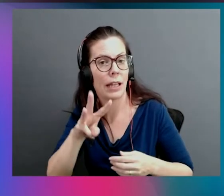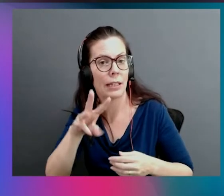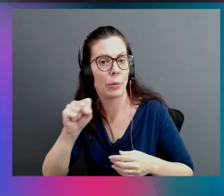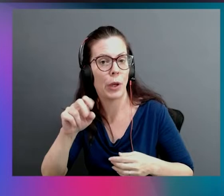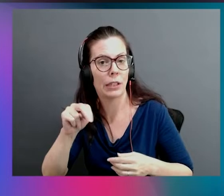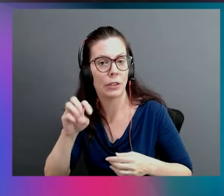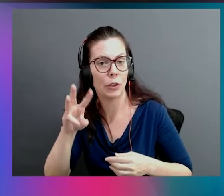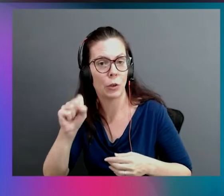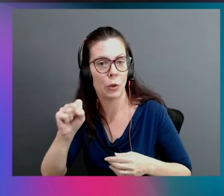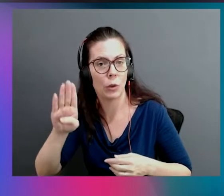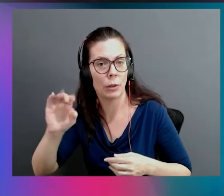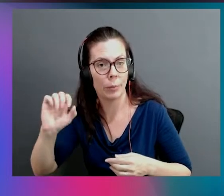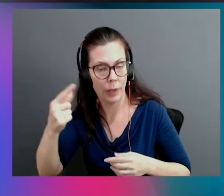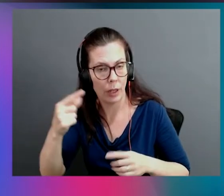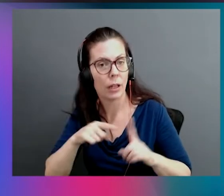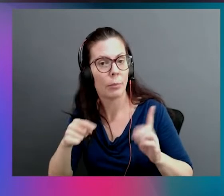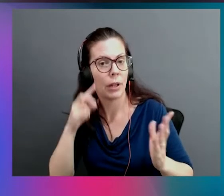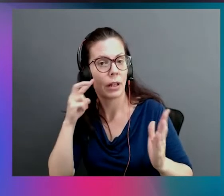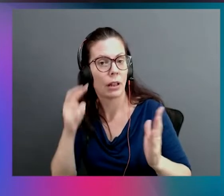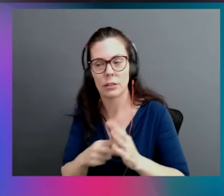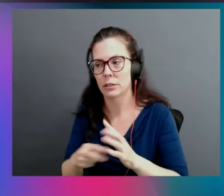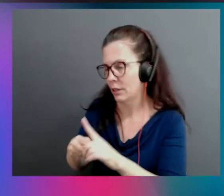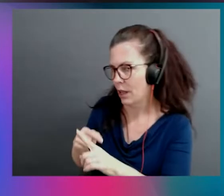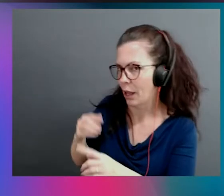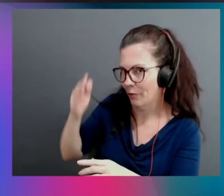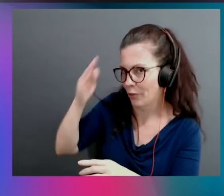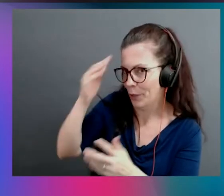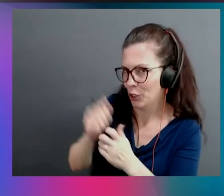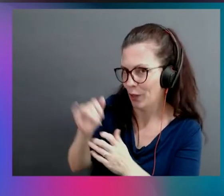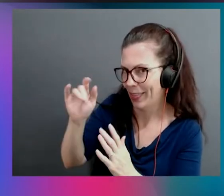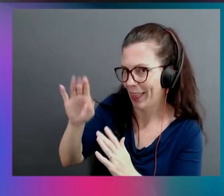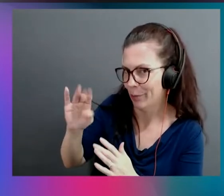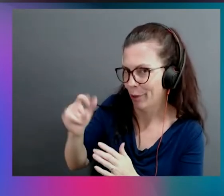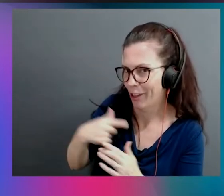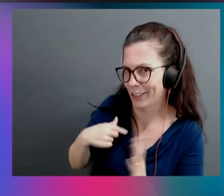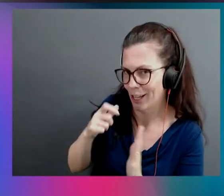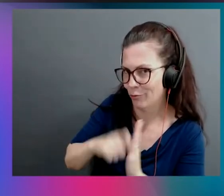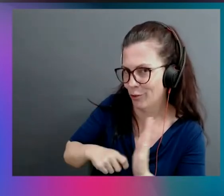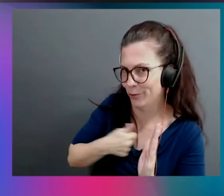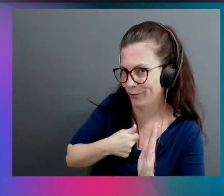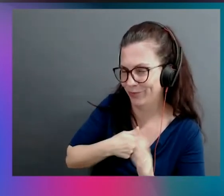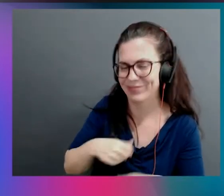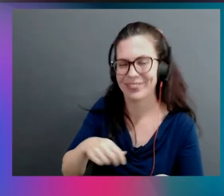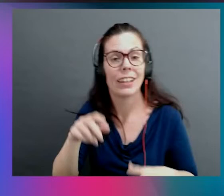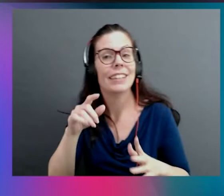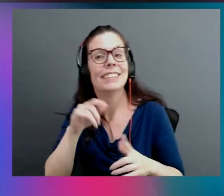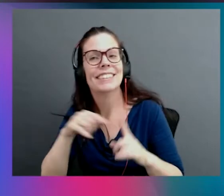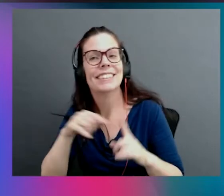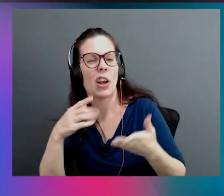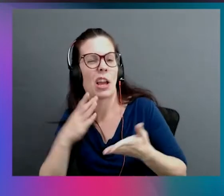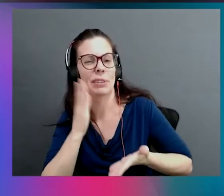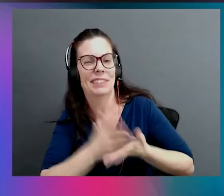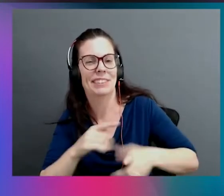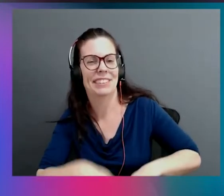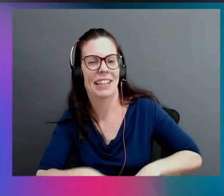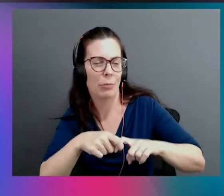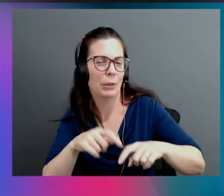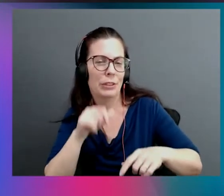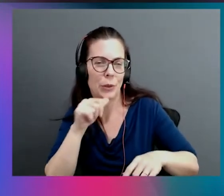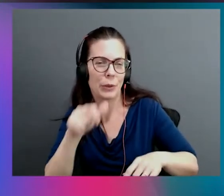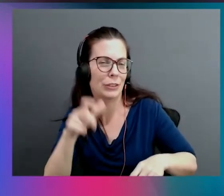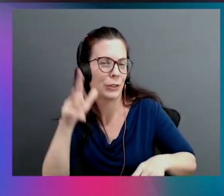a glance at what's This new blog page is shows very the familiar. various service Is it? teams have been busy as usual. All Here's right, a I'll roundup stop of there. We won't listen announcements to the that full blog. But